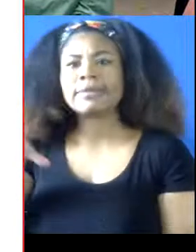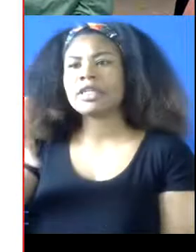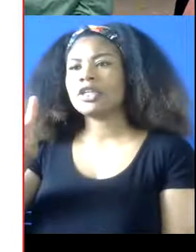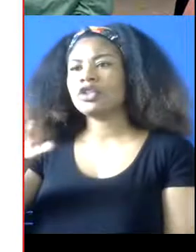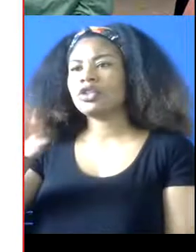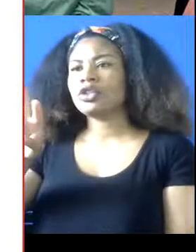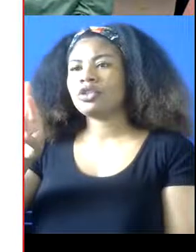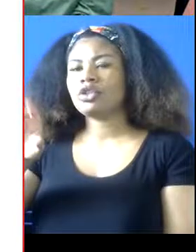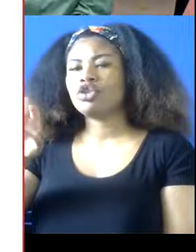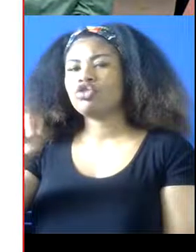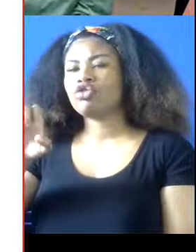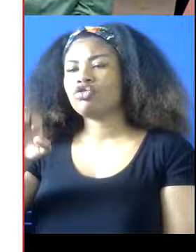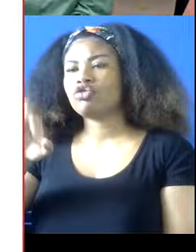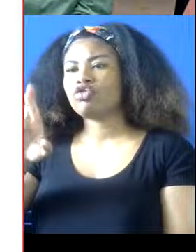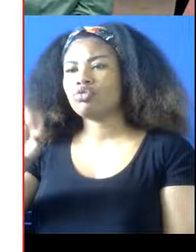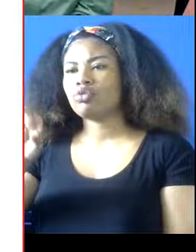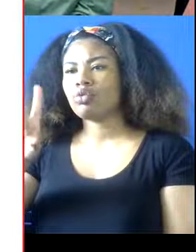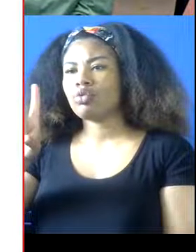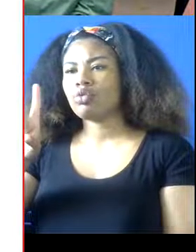neurodivergence.